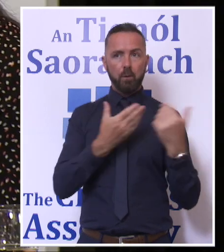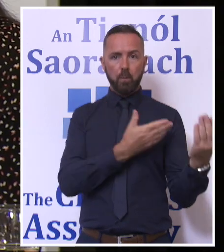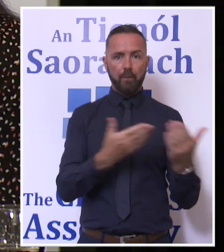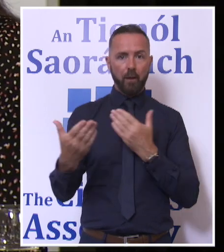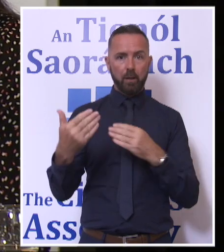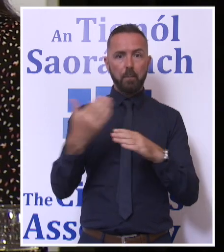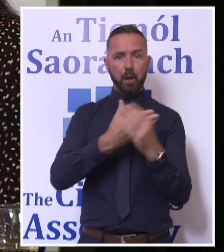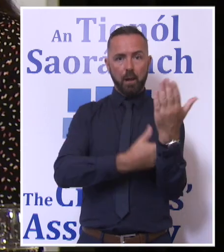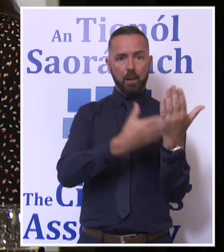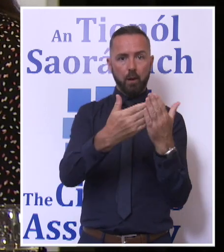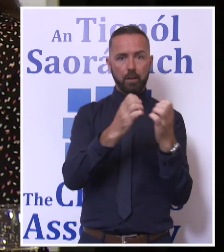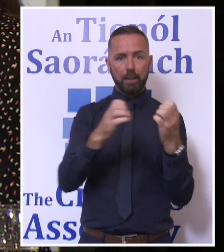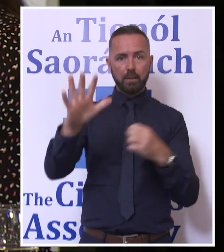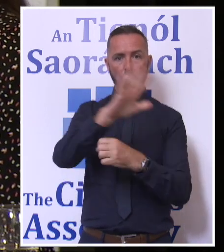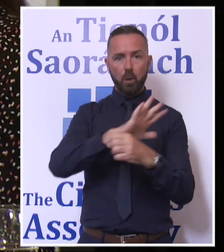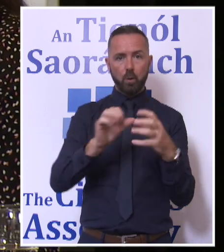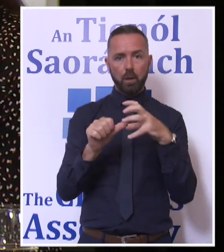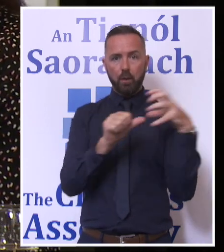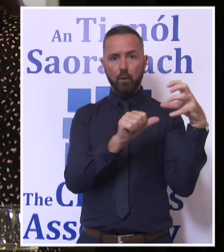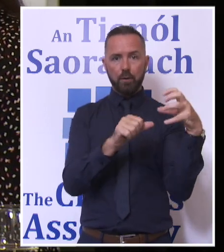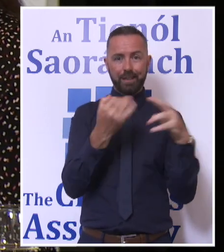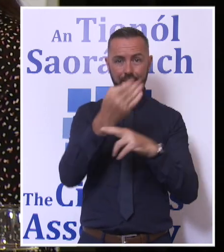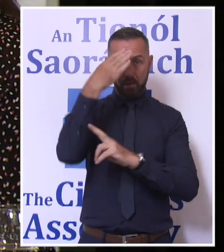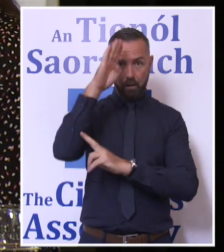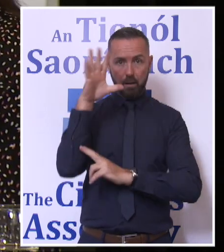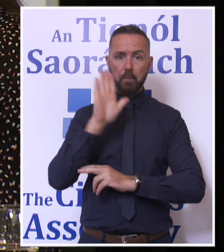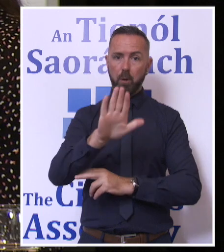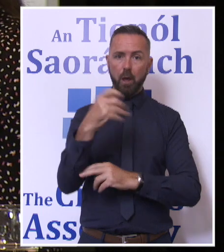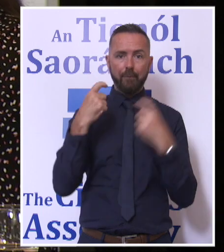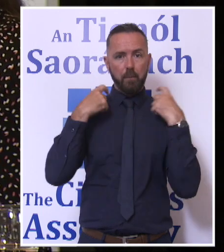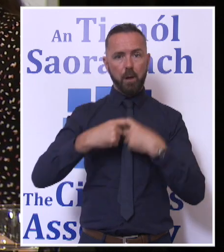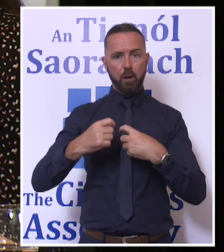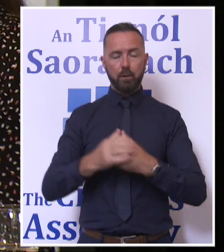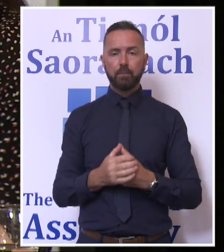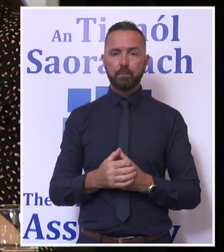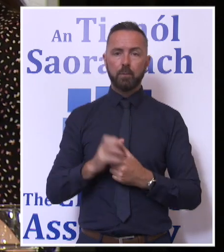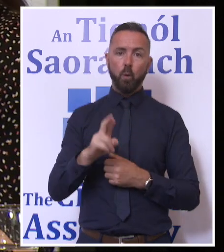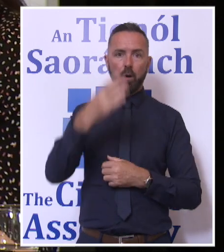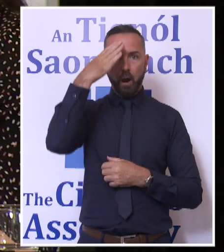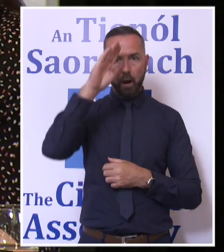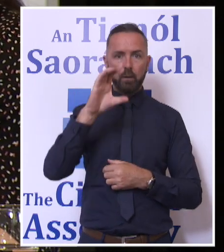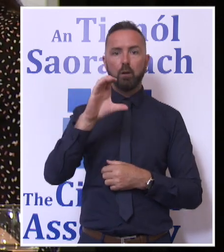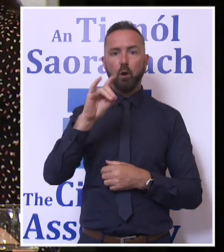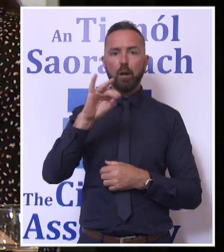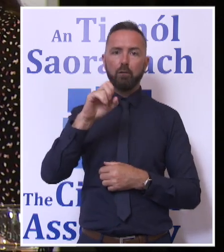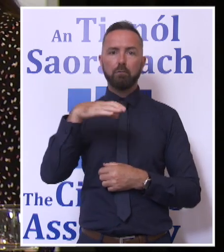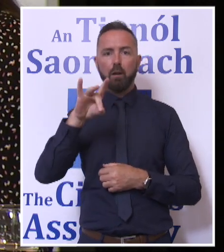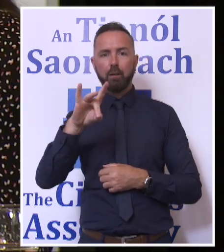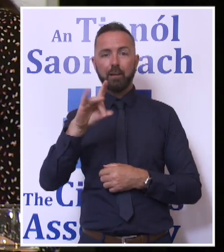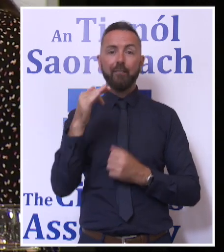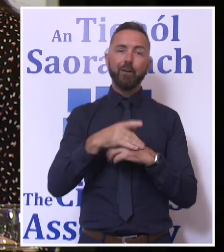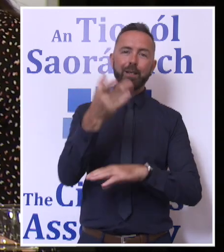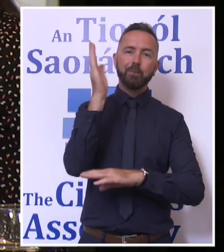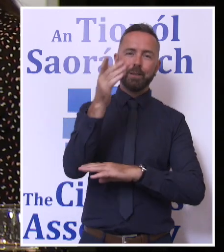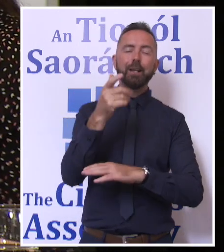So each local authority in Ireland needs to have a Cathaoirleach. For this presentation, I'm just going to use the word mayor instead because it's